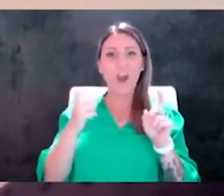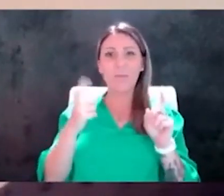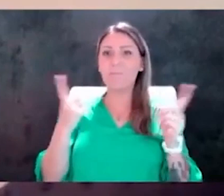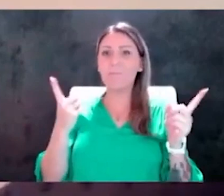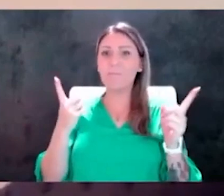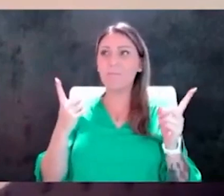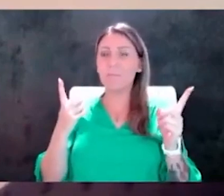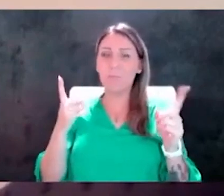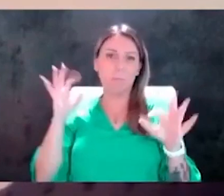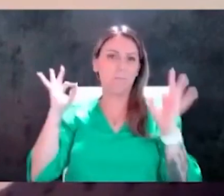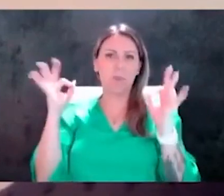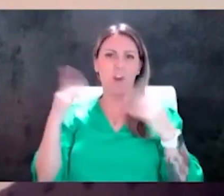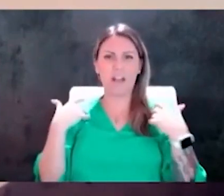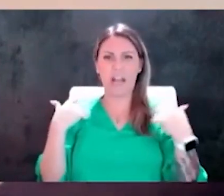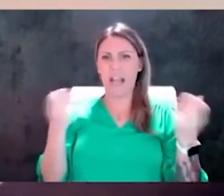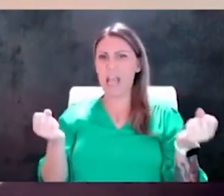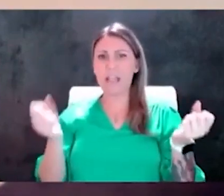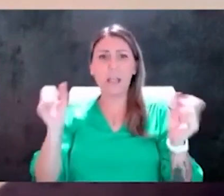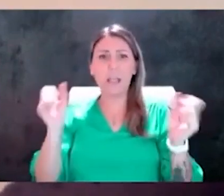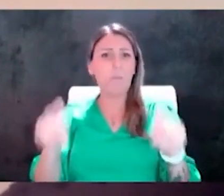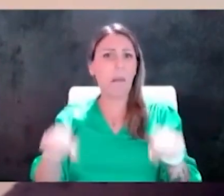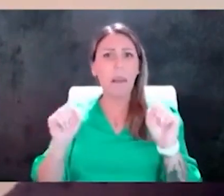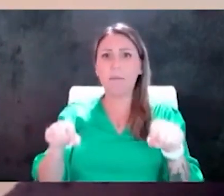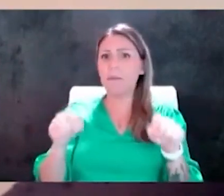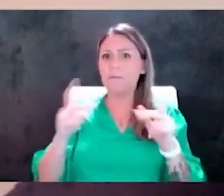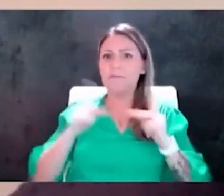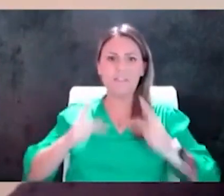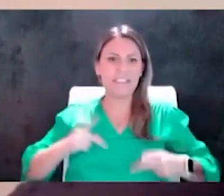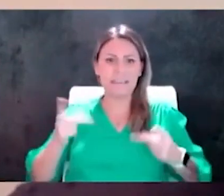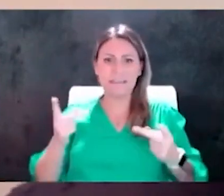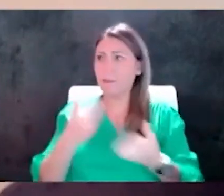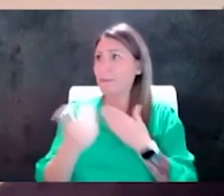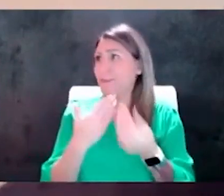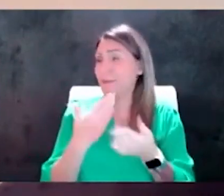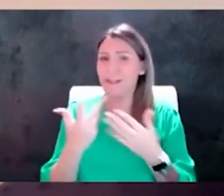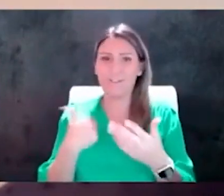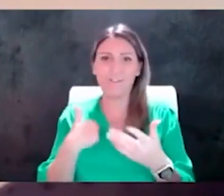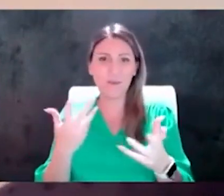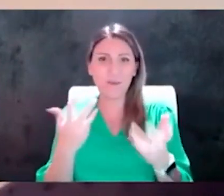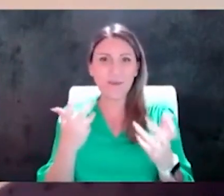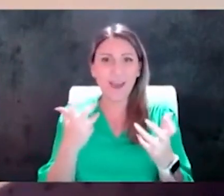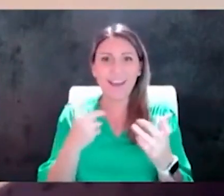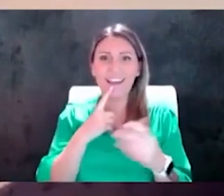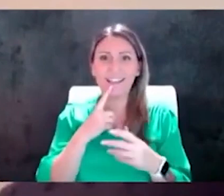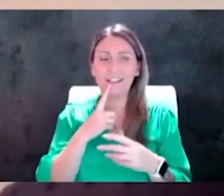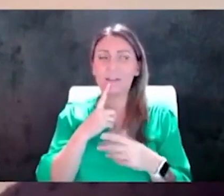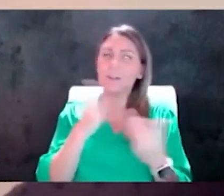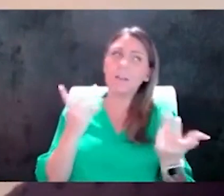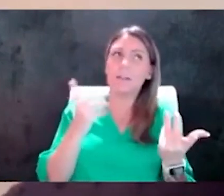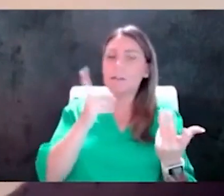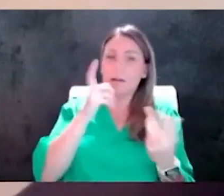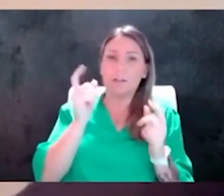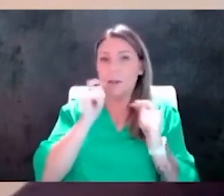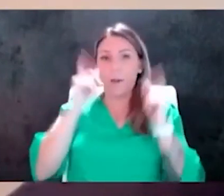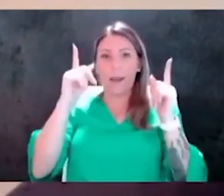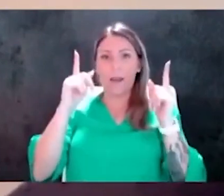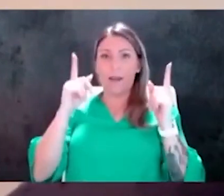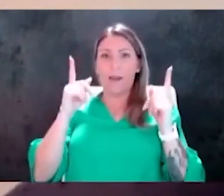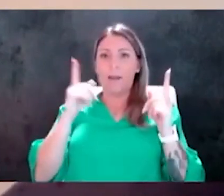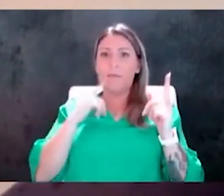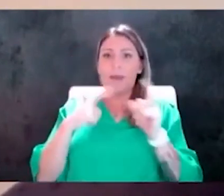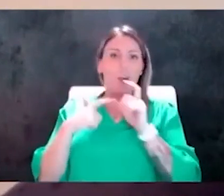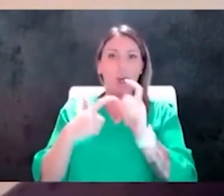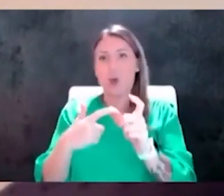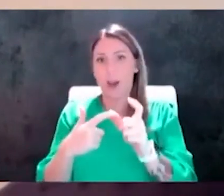perfectly healthy and capable of doing physically pretty much whatever I wanted to do. I mean, certainly I didn't just wake up one morning and run a half